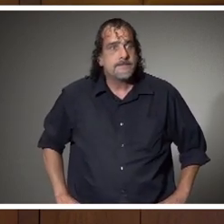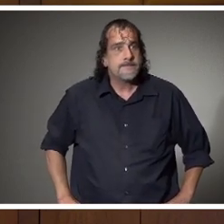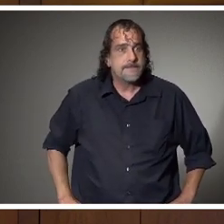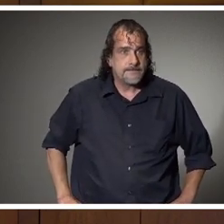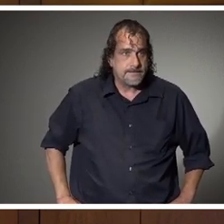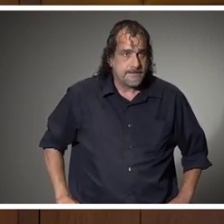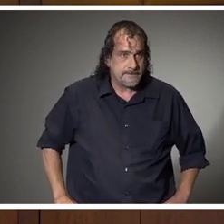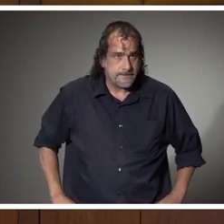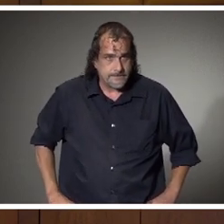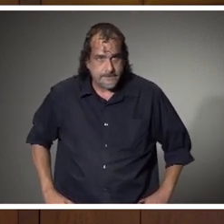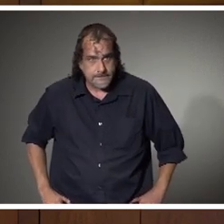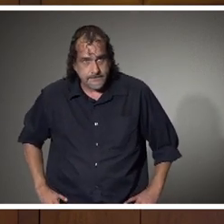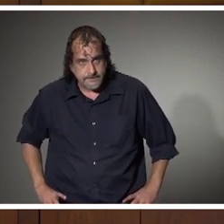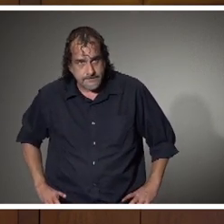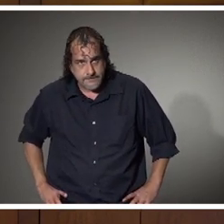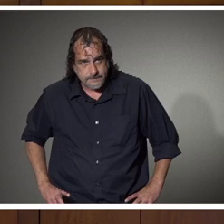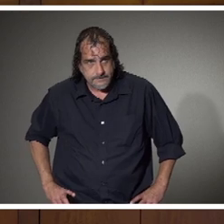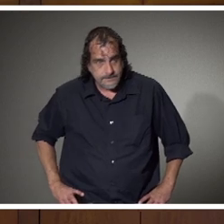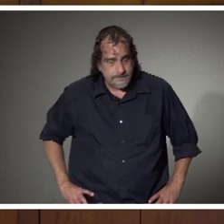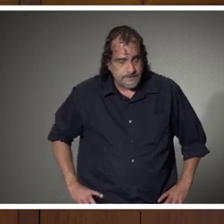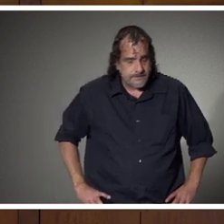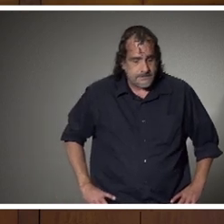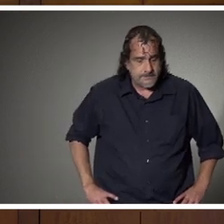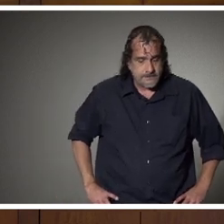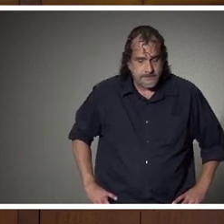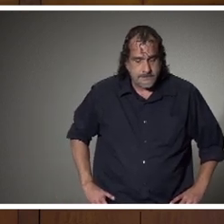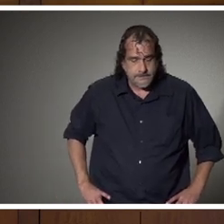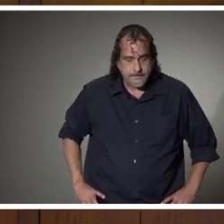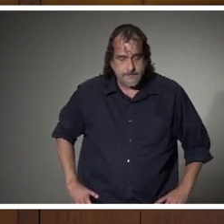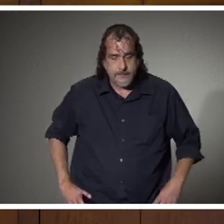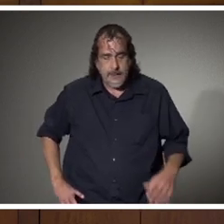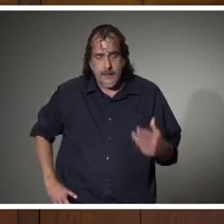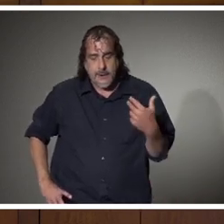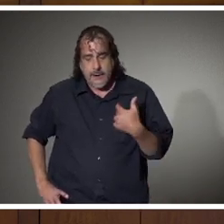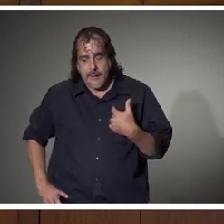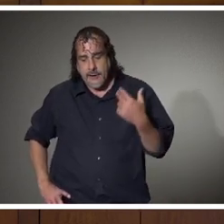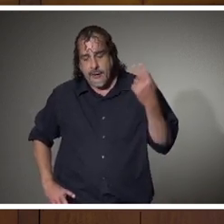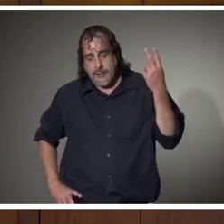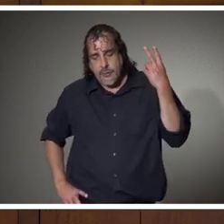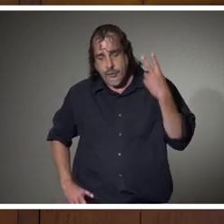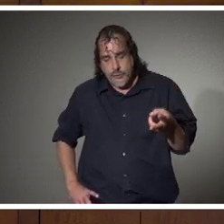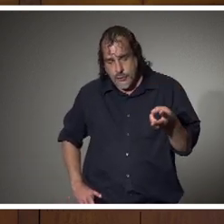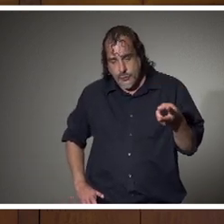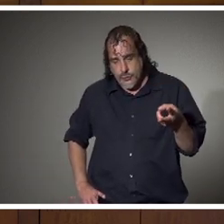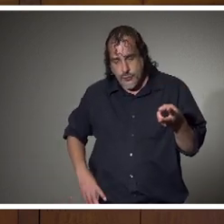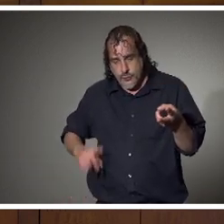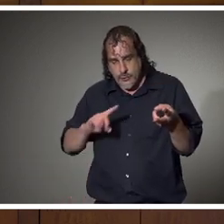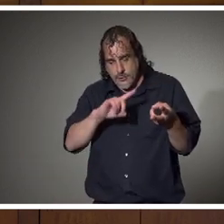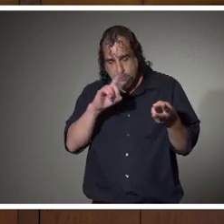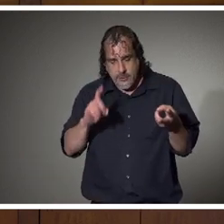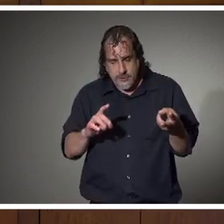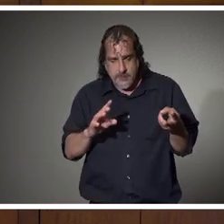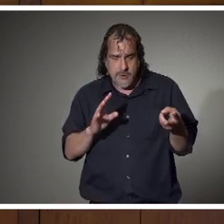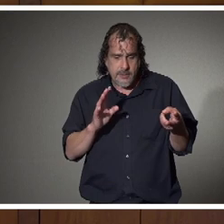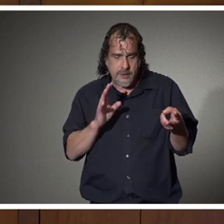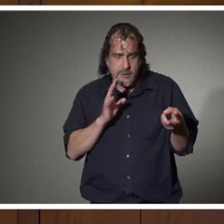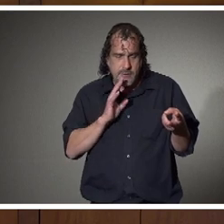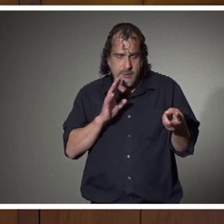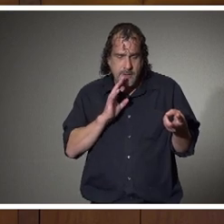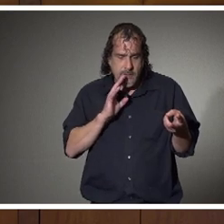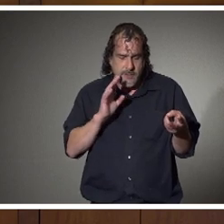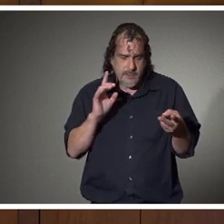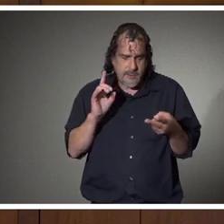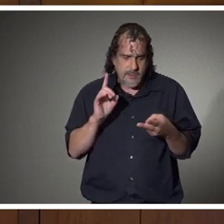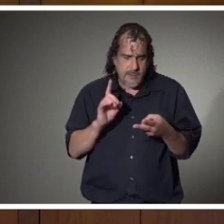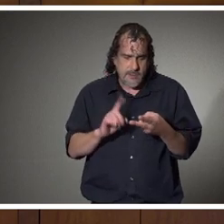Emily? Hi, Governor. I have two related questions regarding the wider expansion of